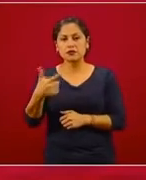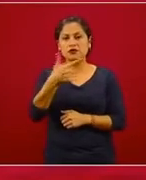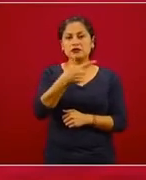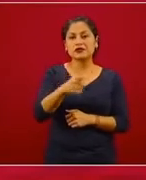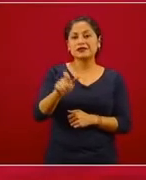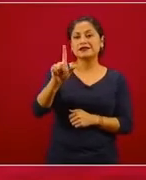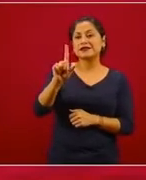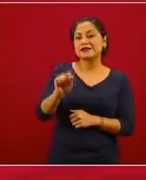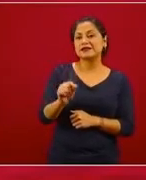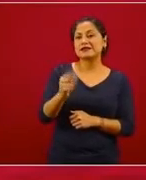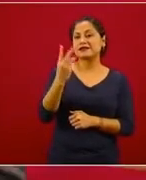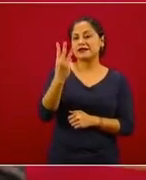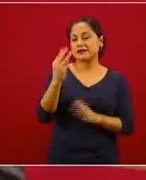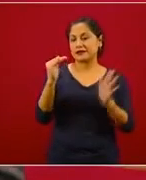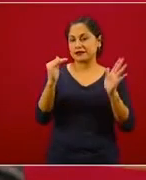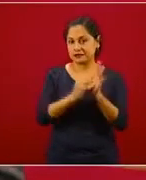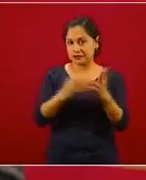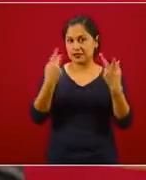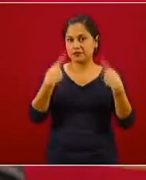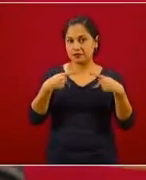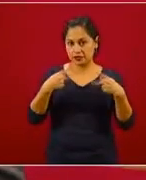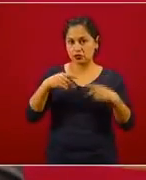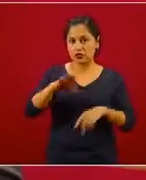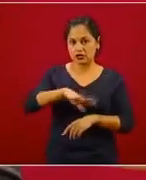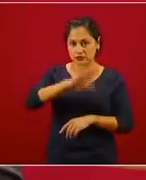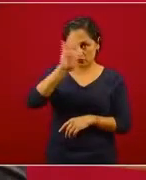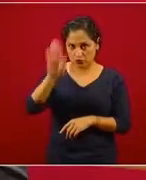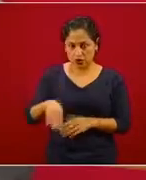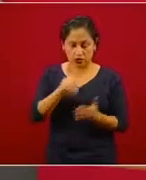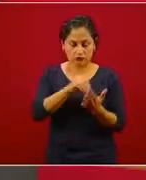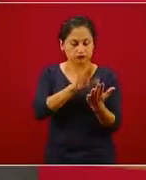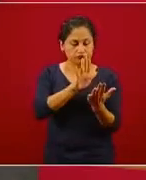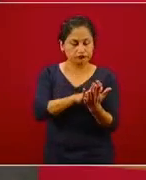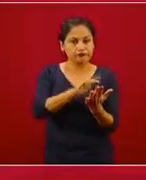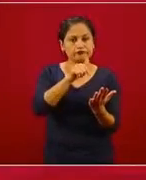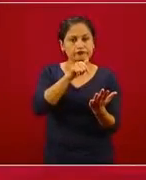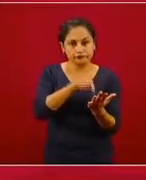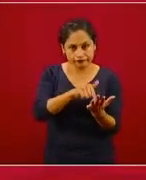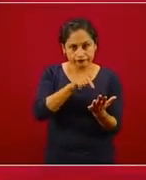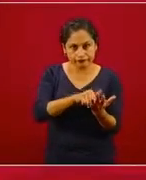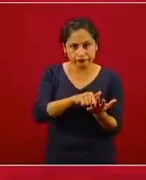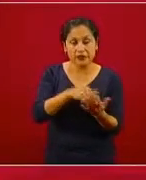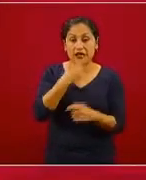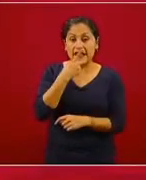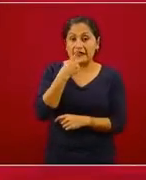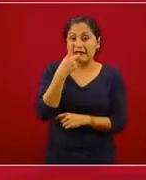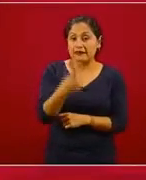that provide these numbers. In 2018, over around